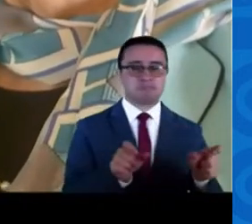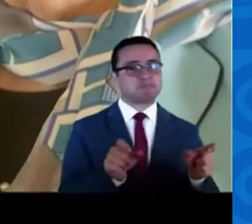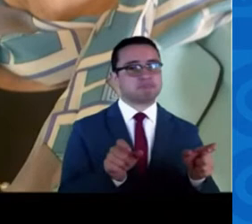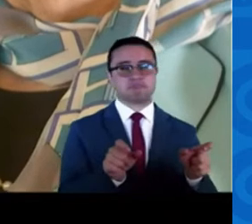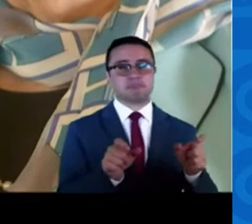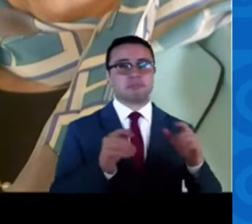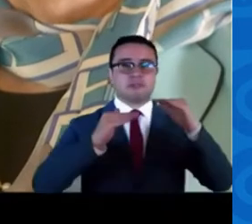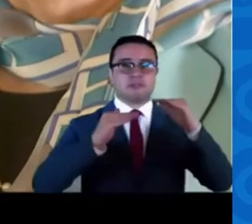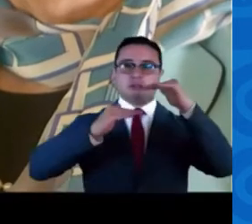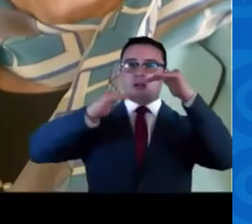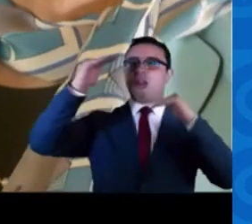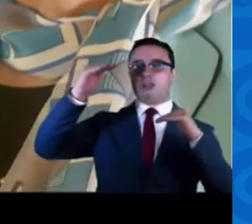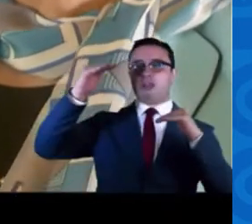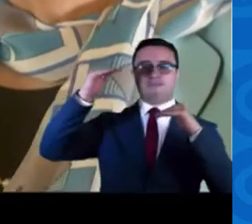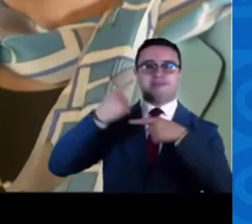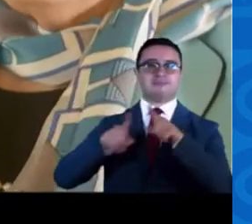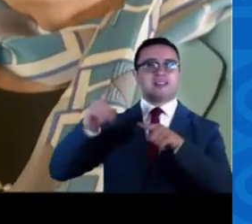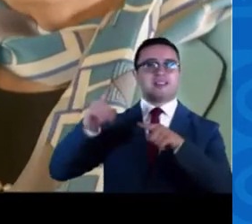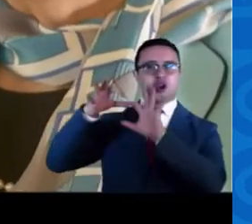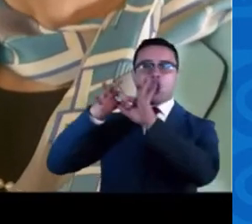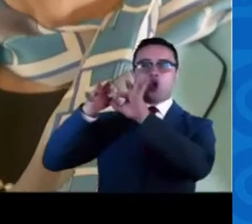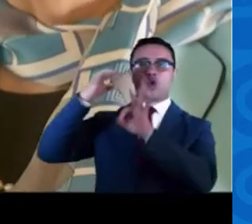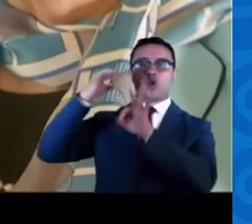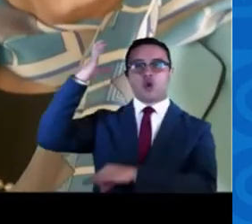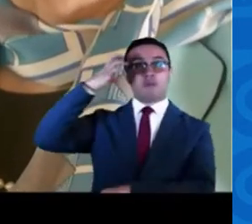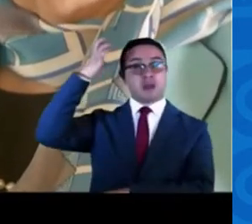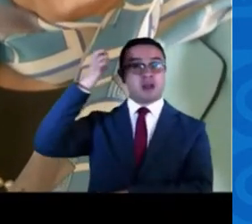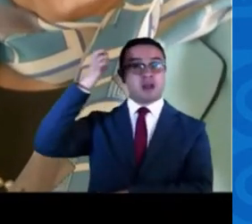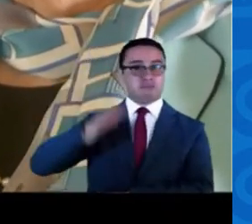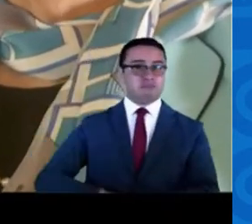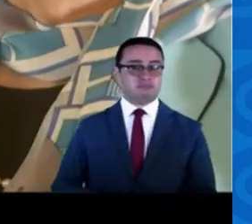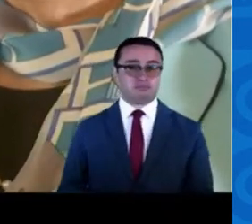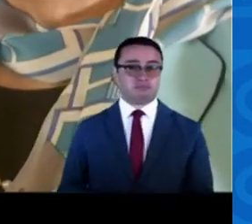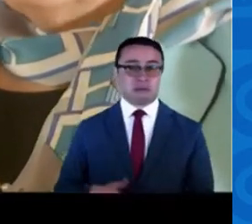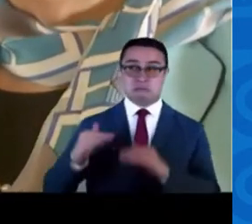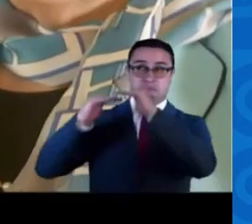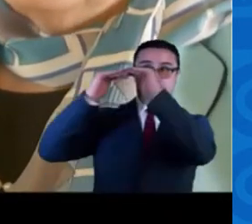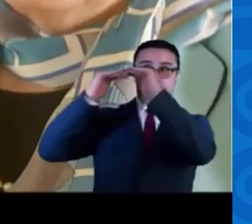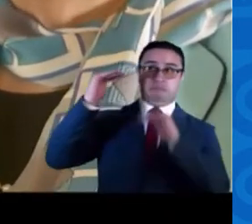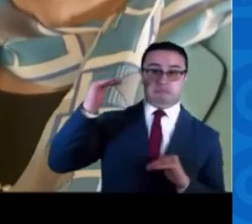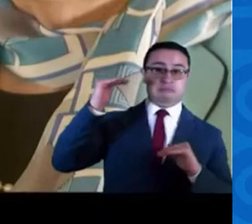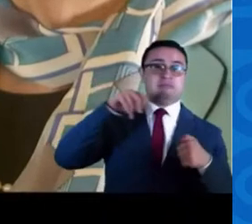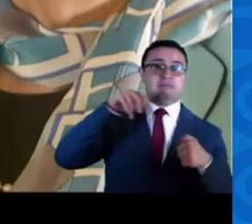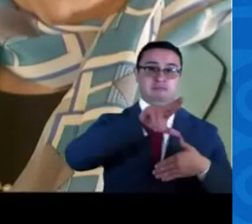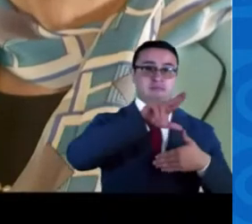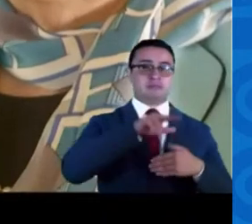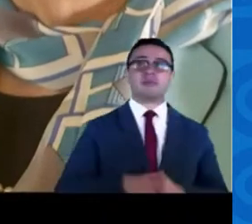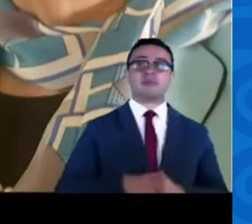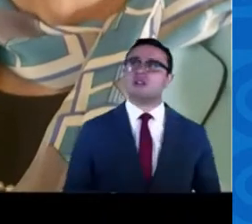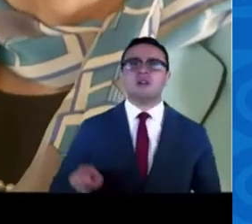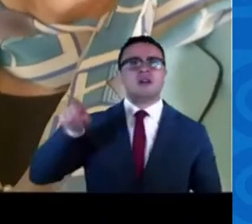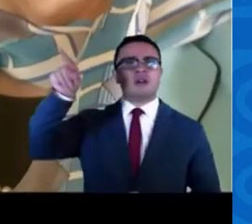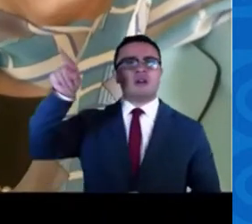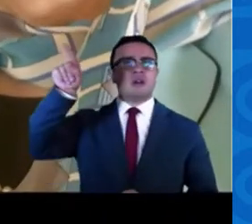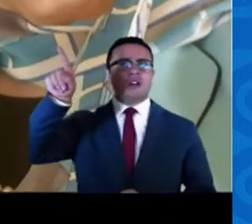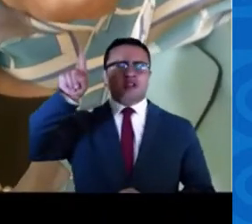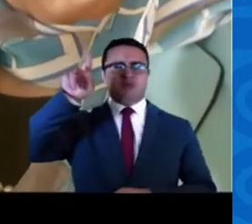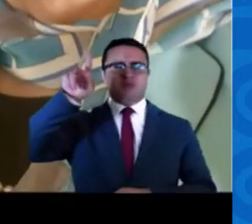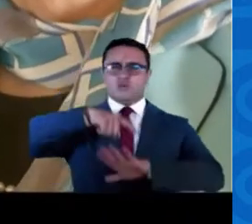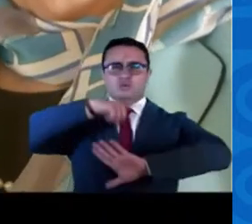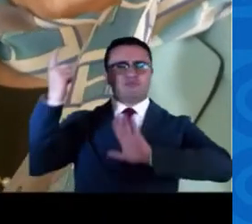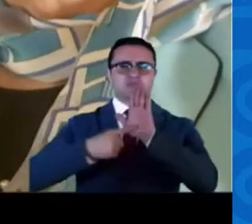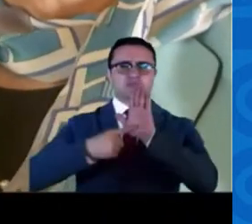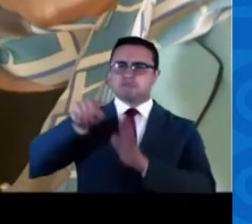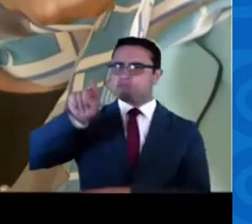of vaccinated people. Our disparities with the European Union are great. Some countries have